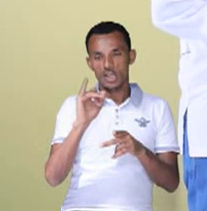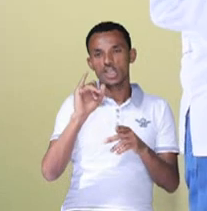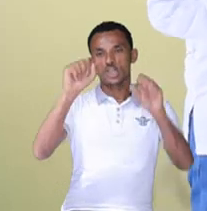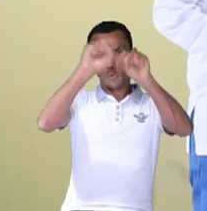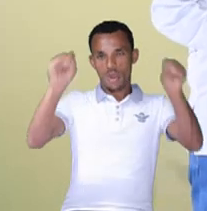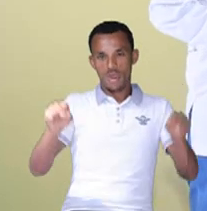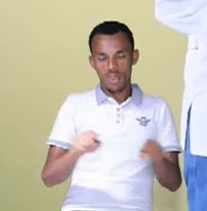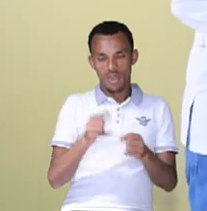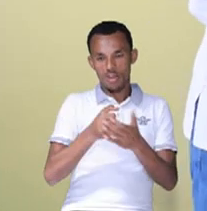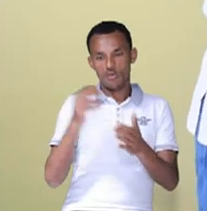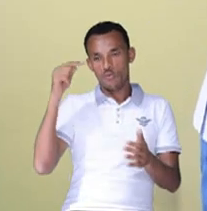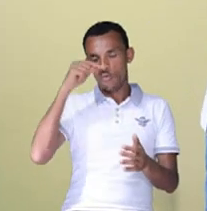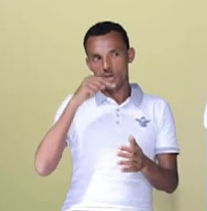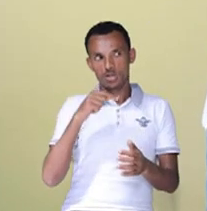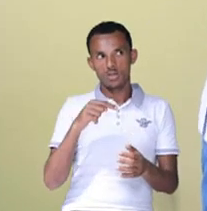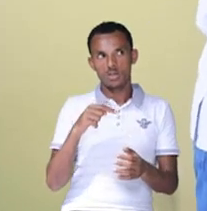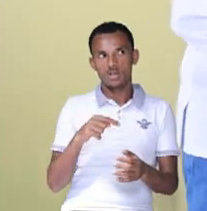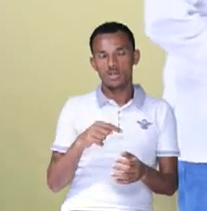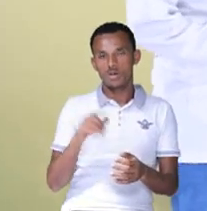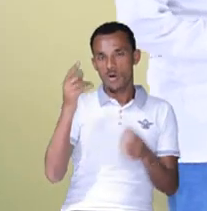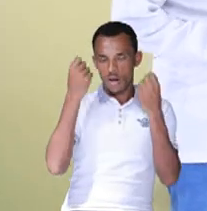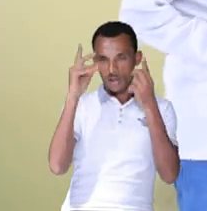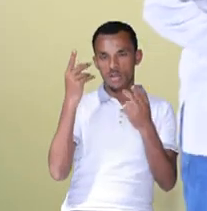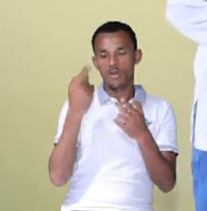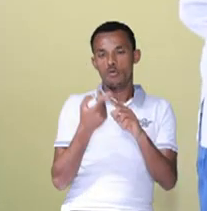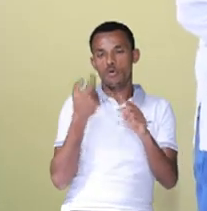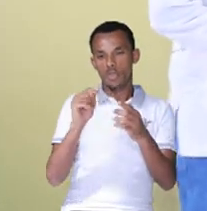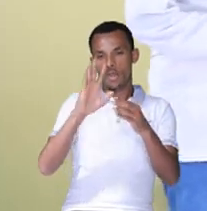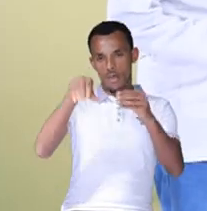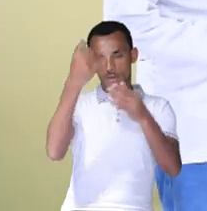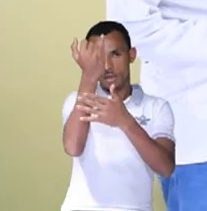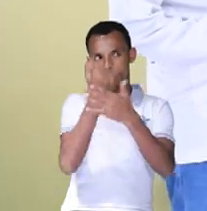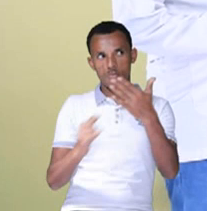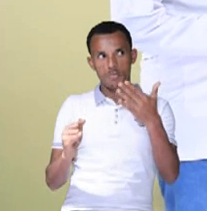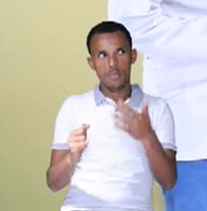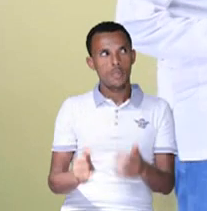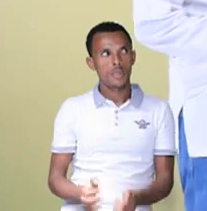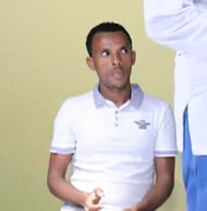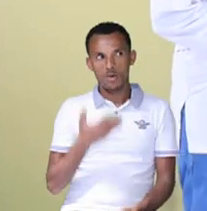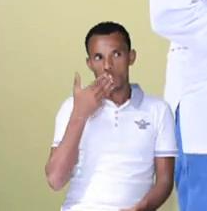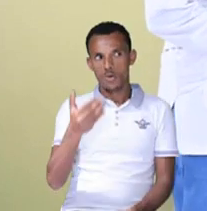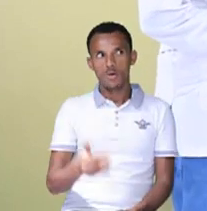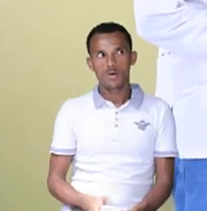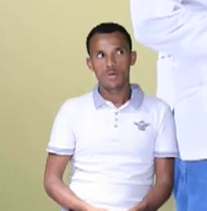square, it is false. So you understand from the given chart. Good.